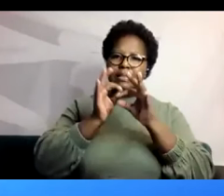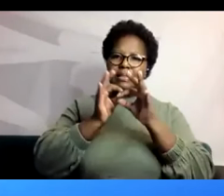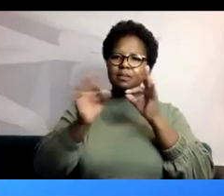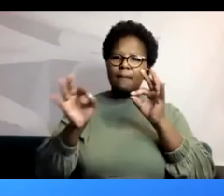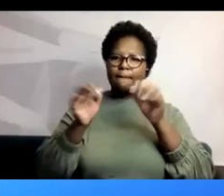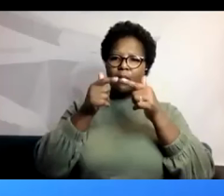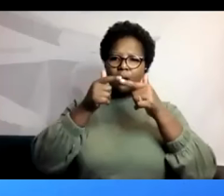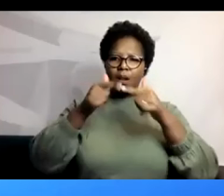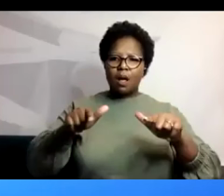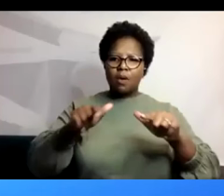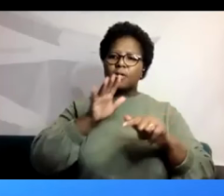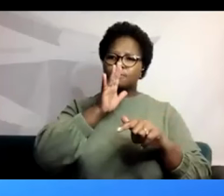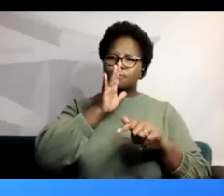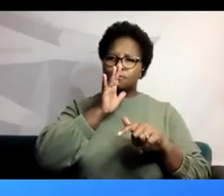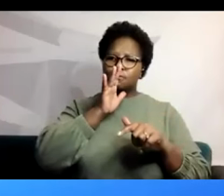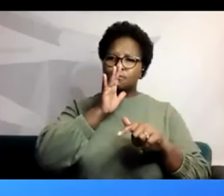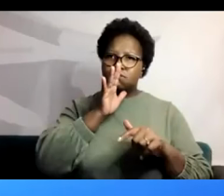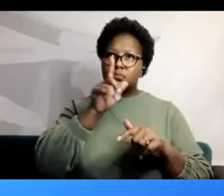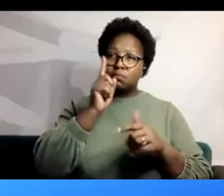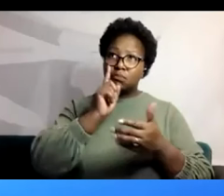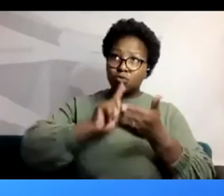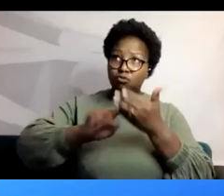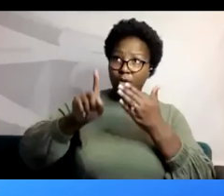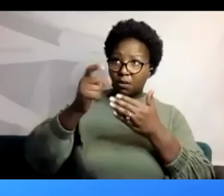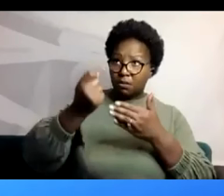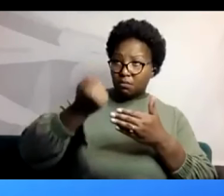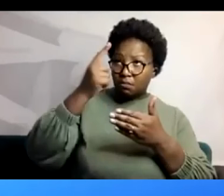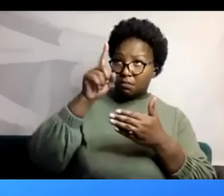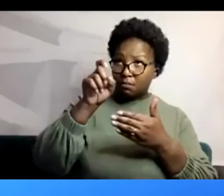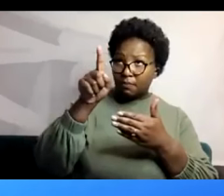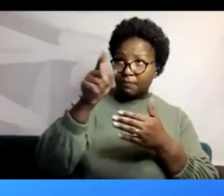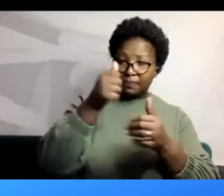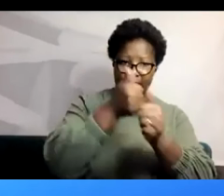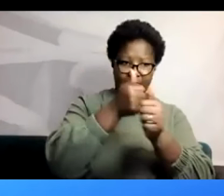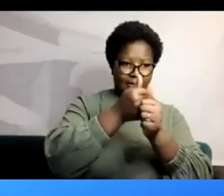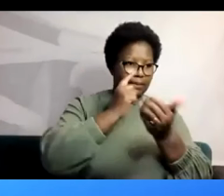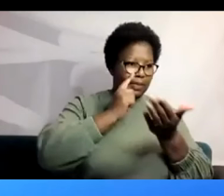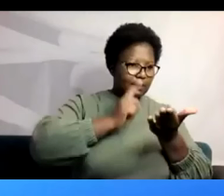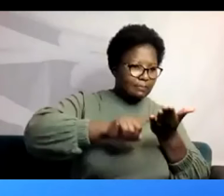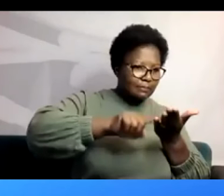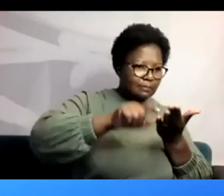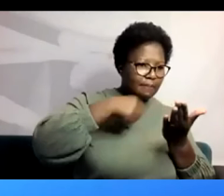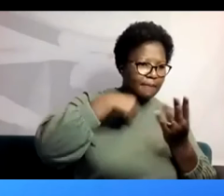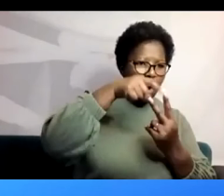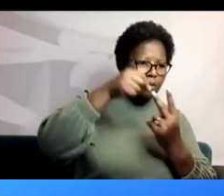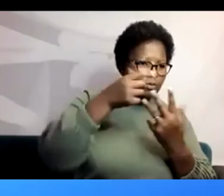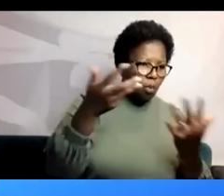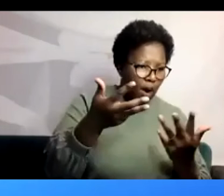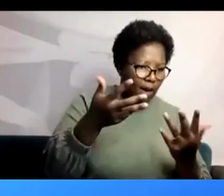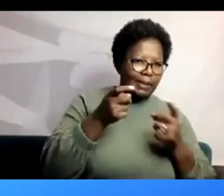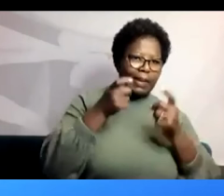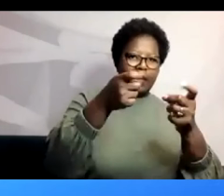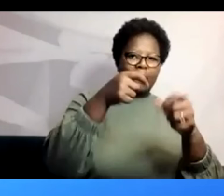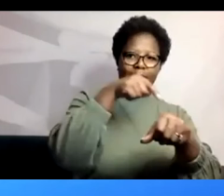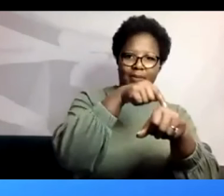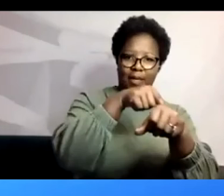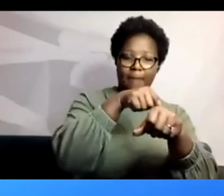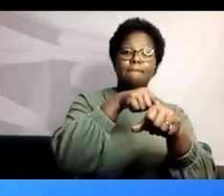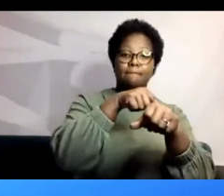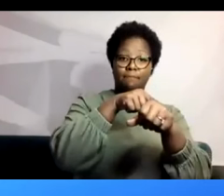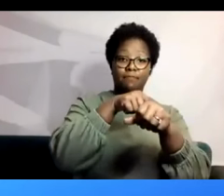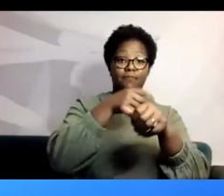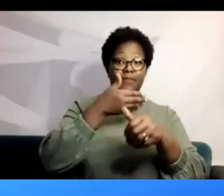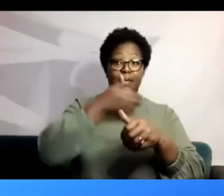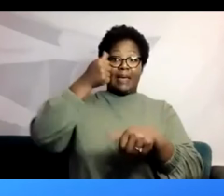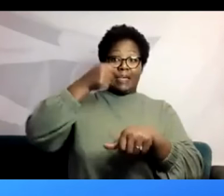she understands, and give her time to research her options. The best time for her to make a decision is after 1